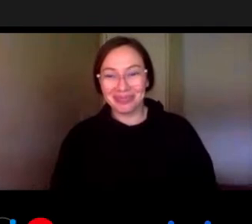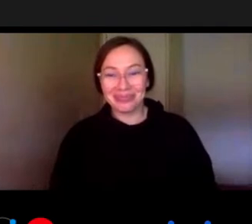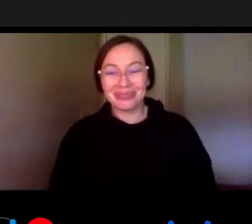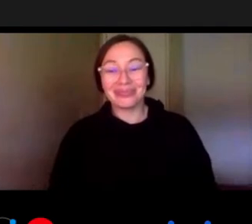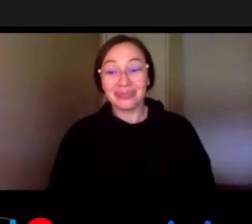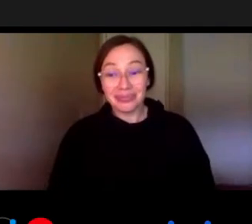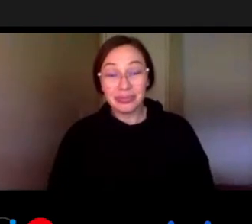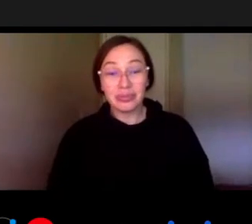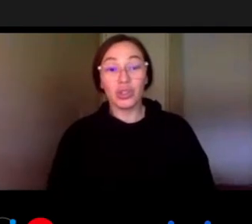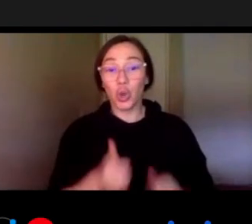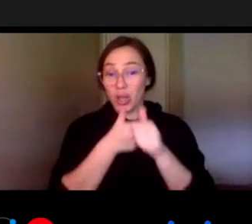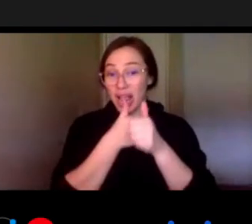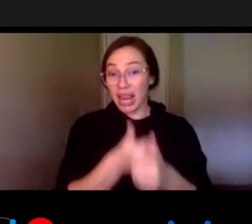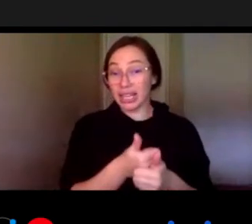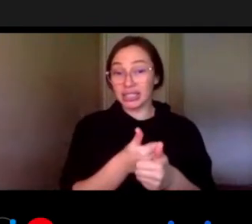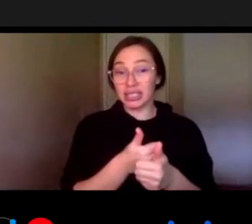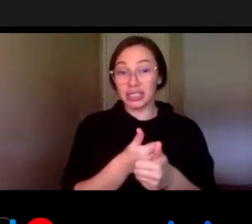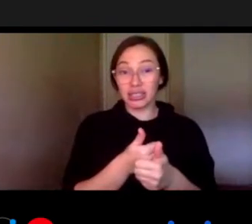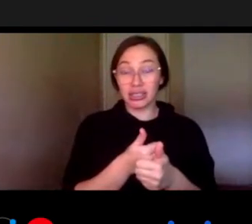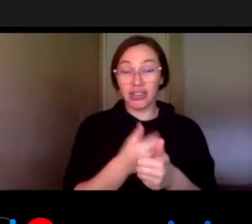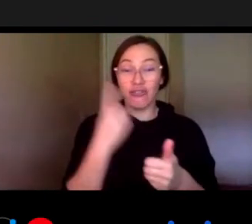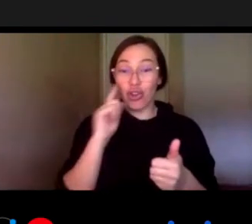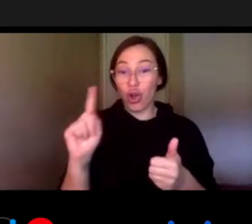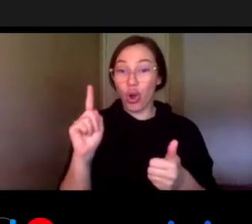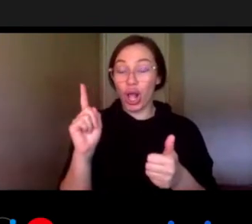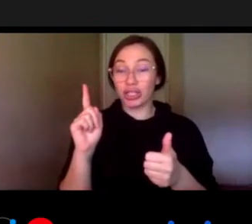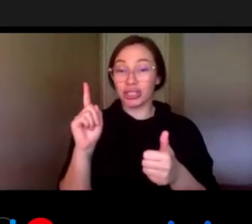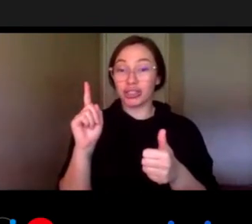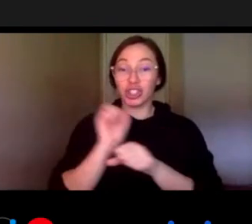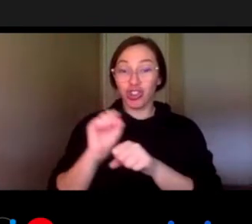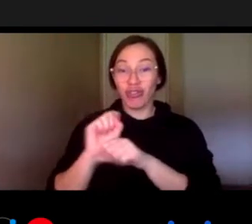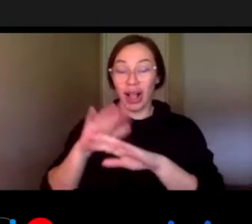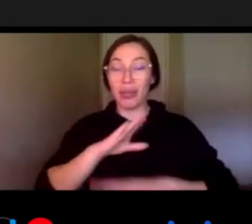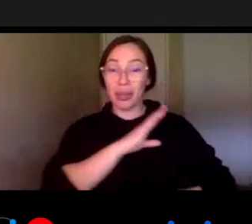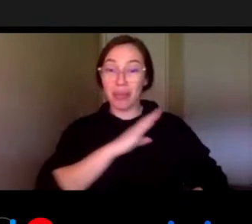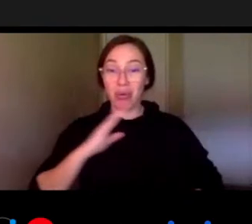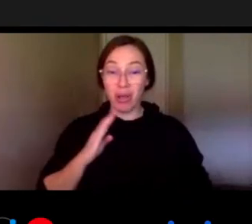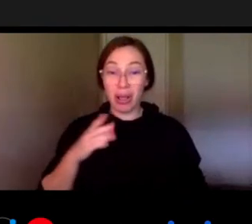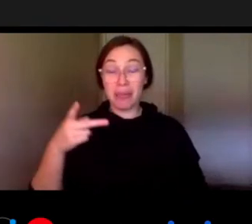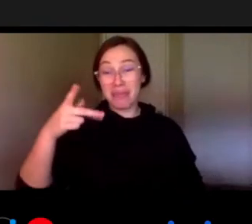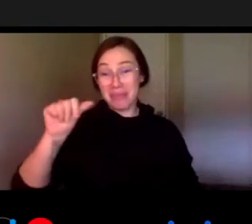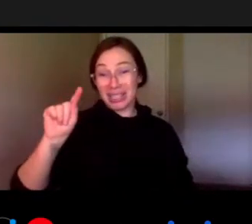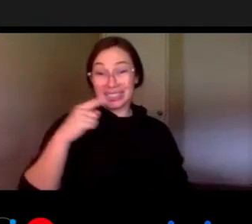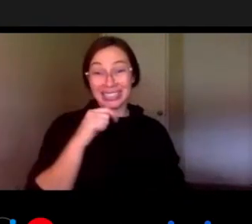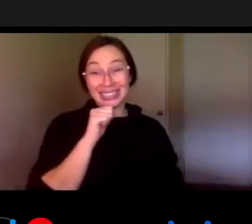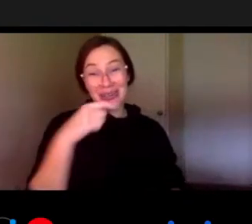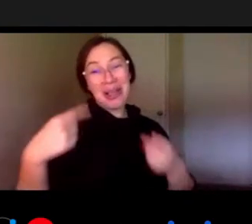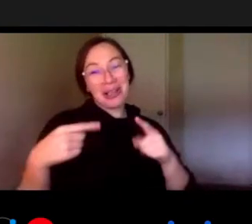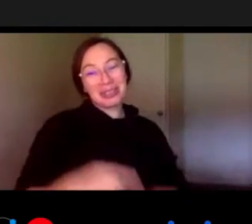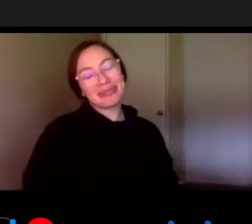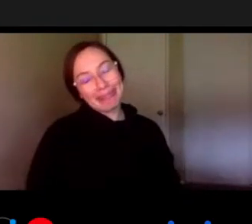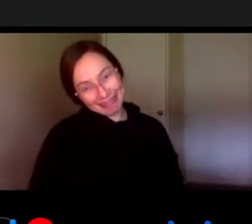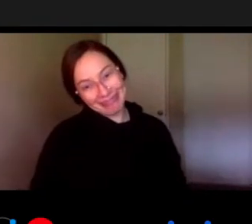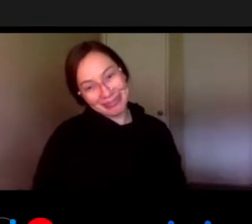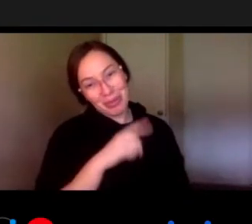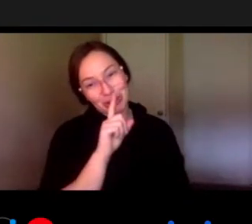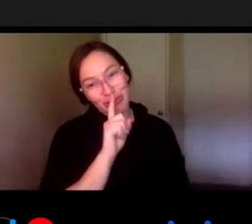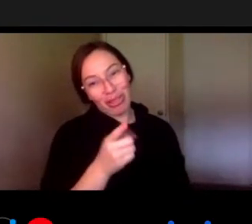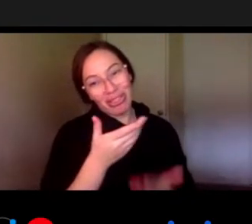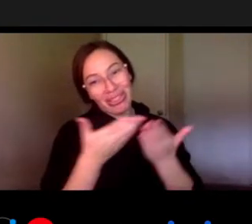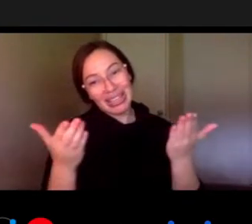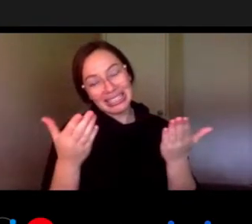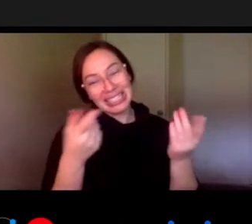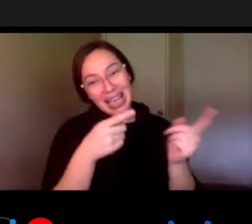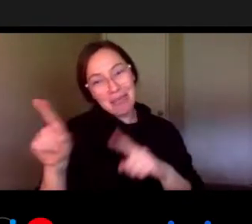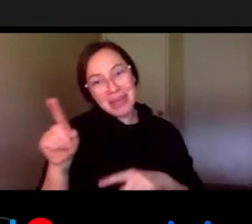So guidelines for surviving on the board. And Pat says you don't argue. I bet things have gotten tense a time or